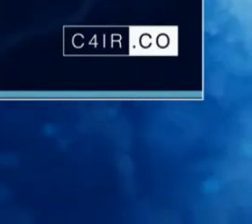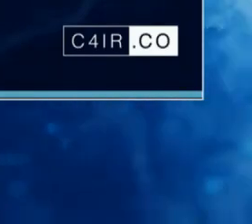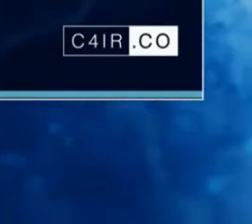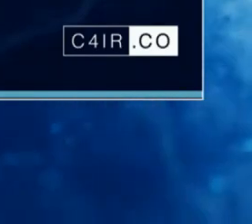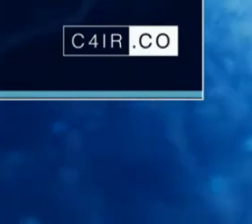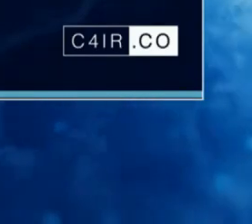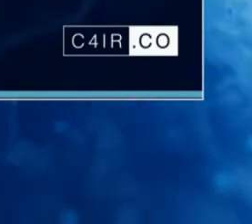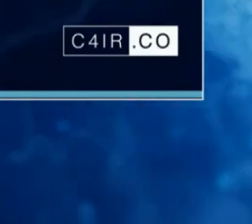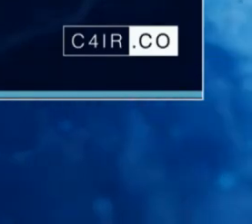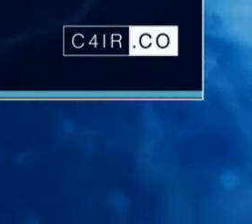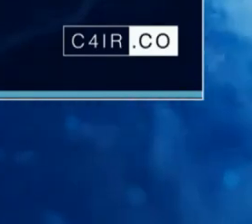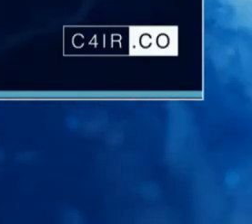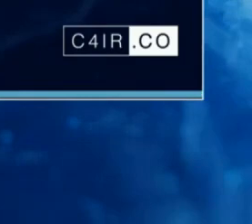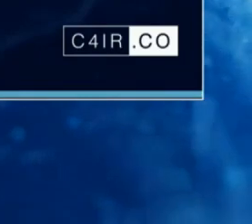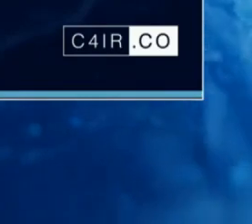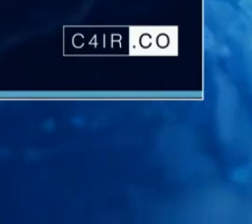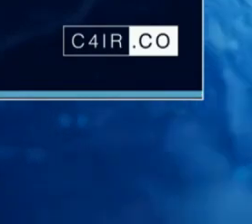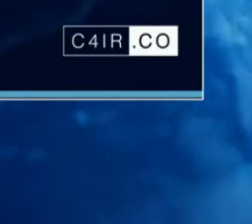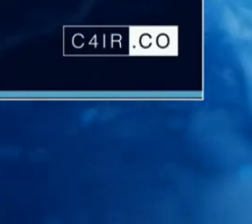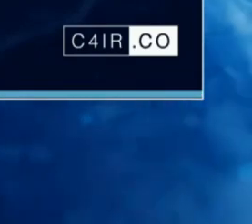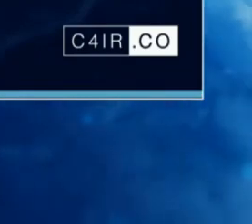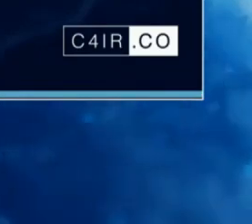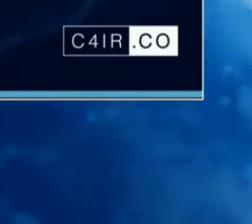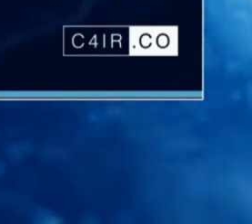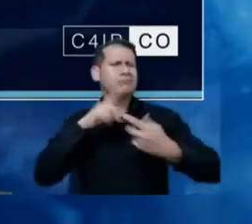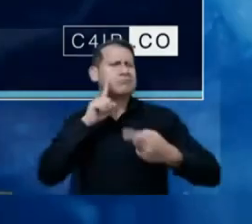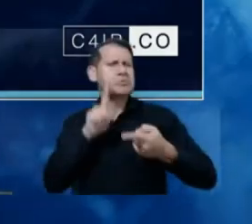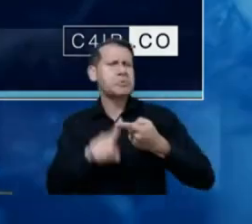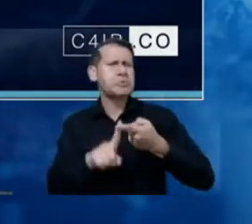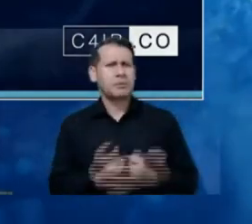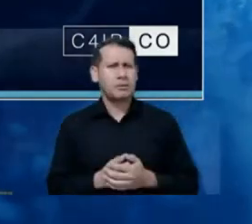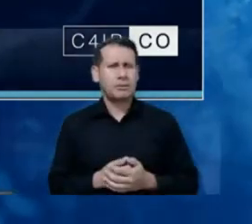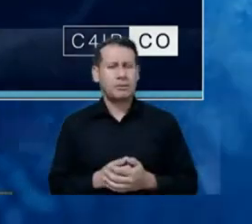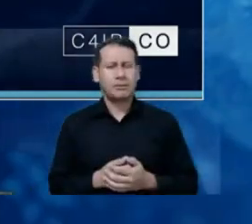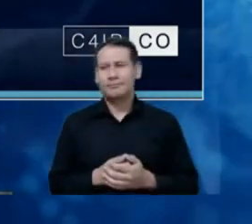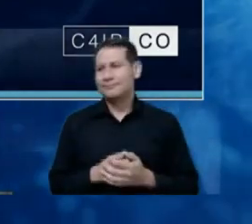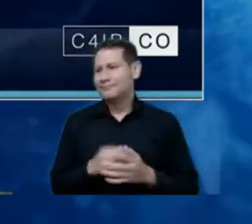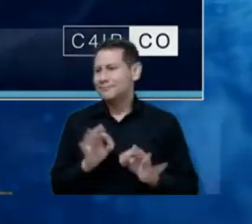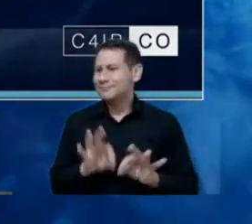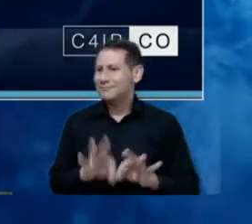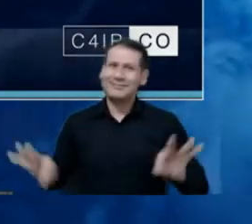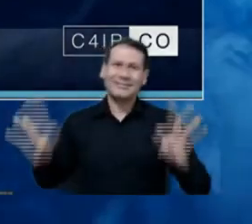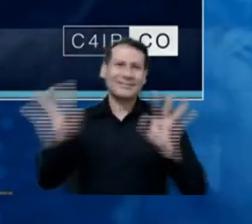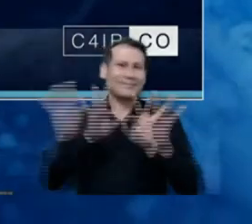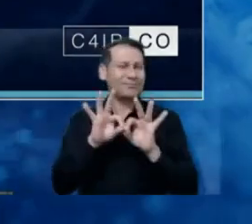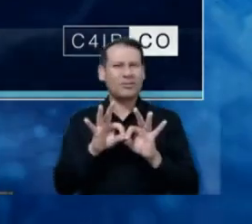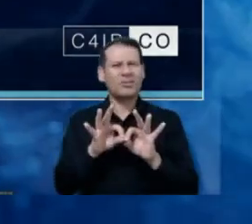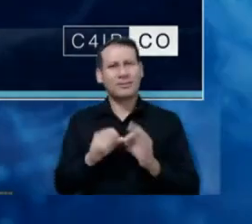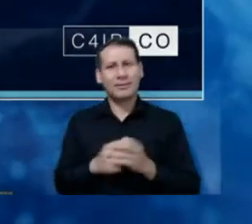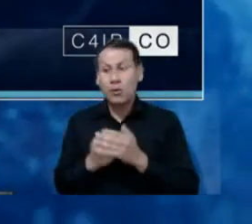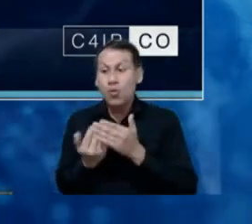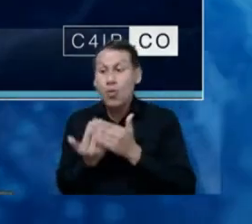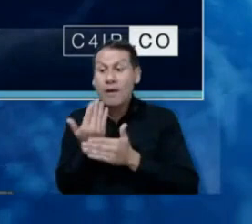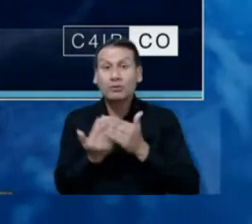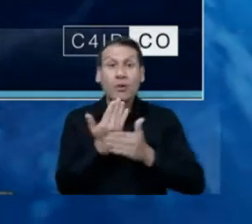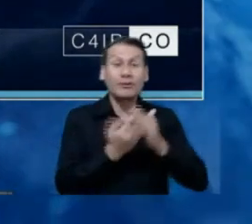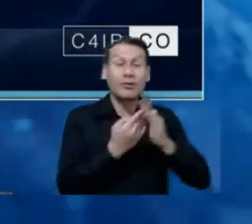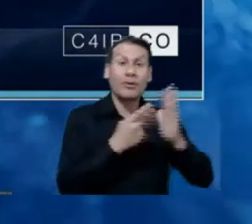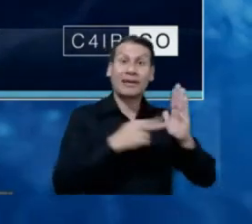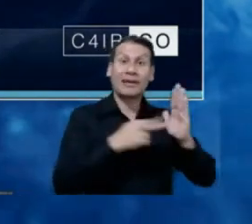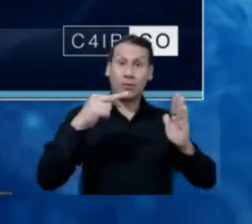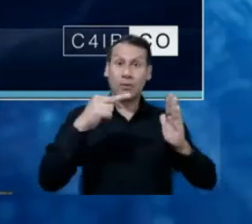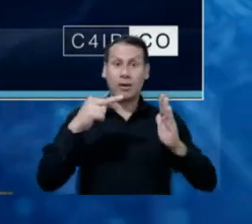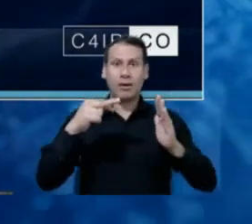from the perspective of the center, objective which is to maximize the benefits of this Fourth Industrial Revolution,